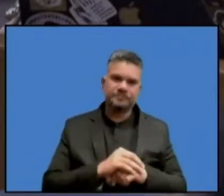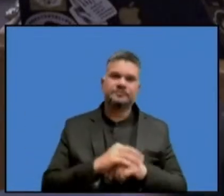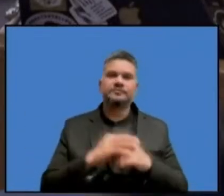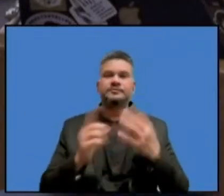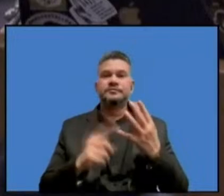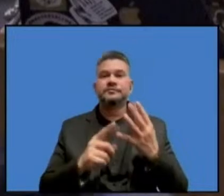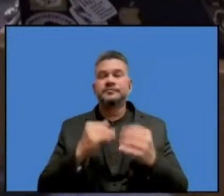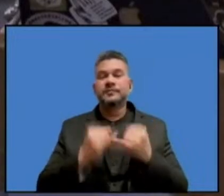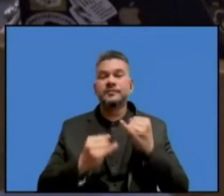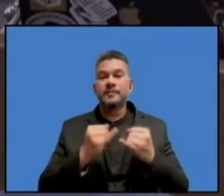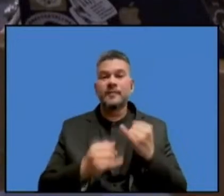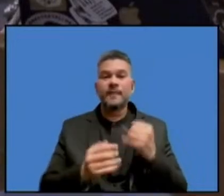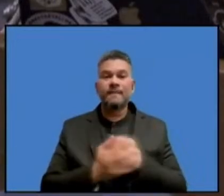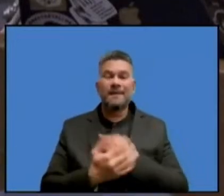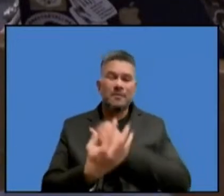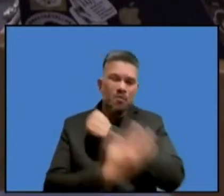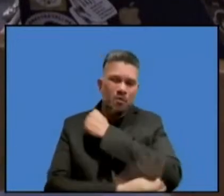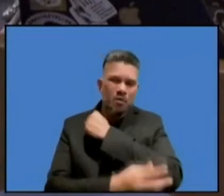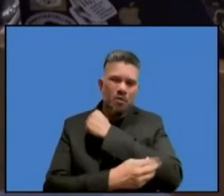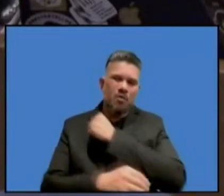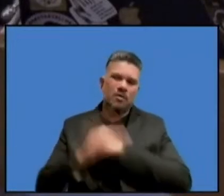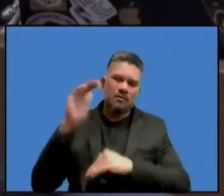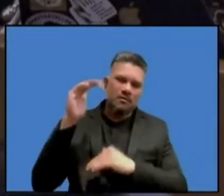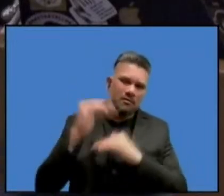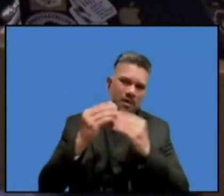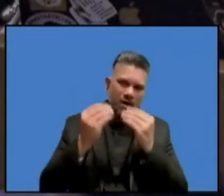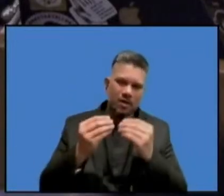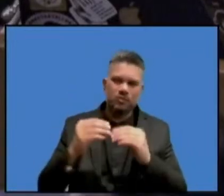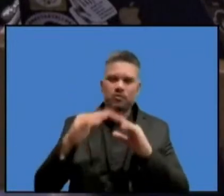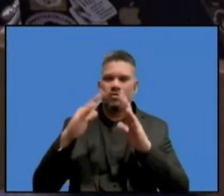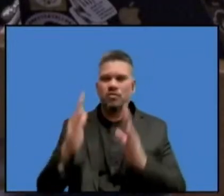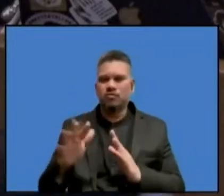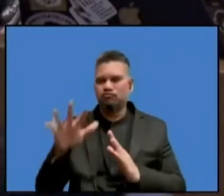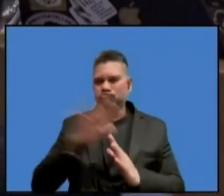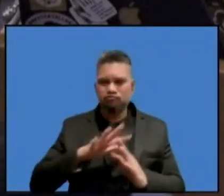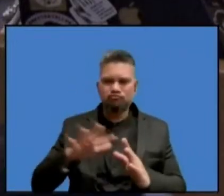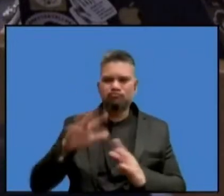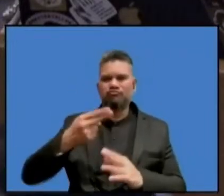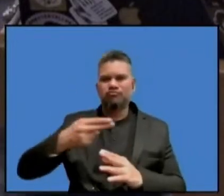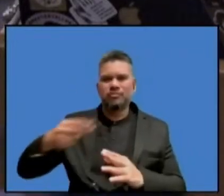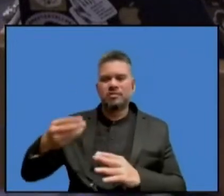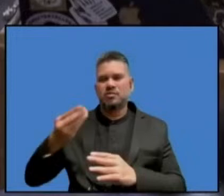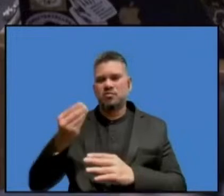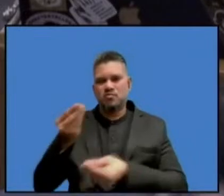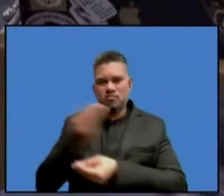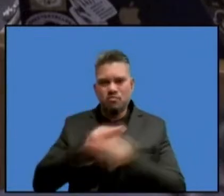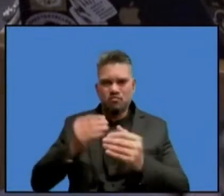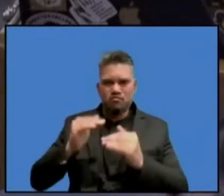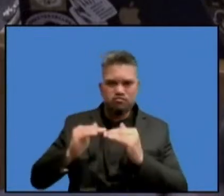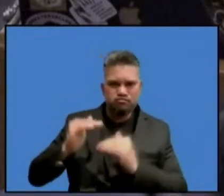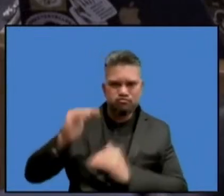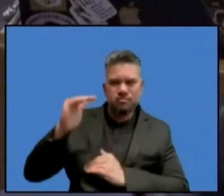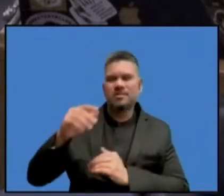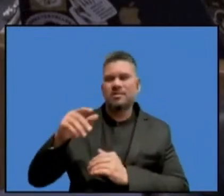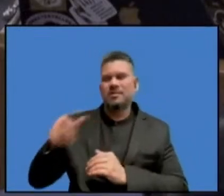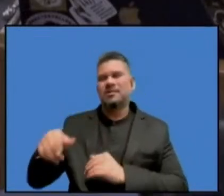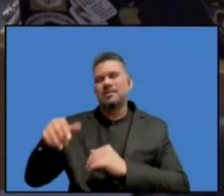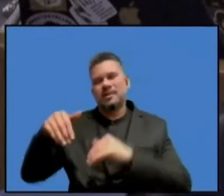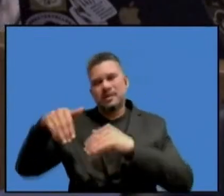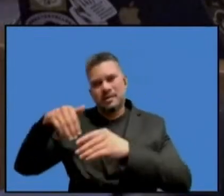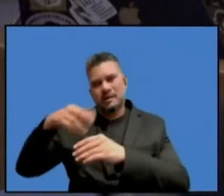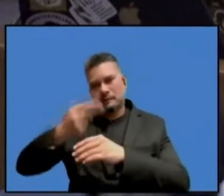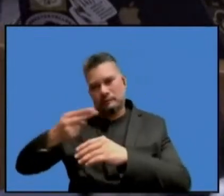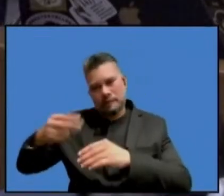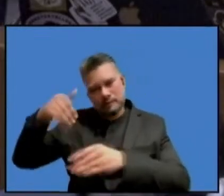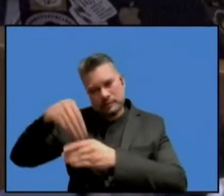sustainable improvement of home economy, which can generate decent domestic works and livelihoods. Thank